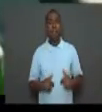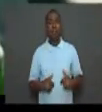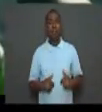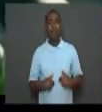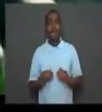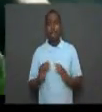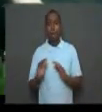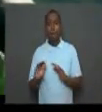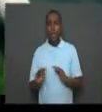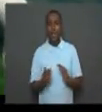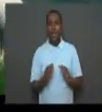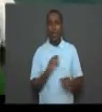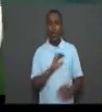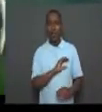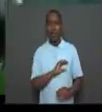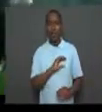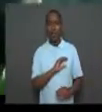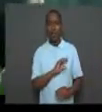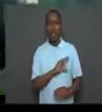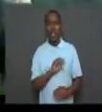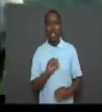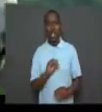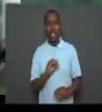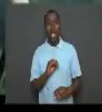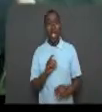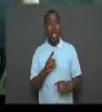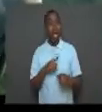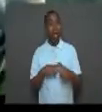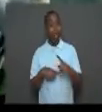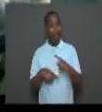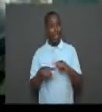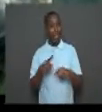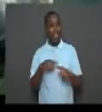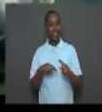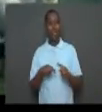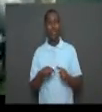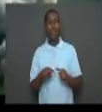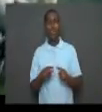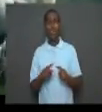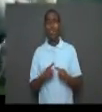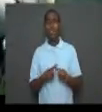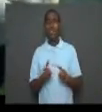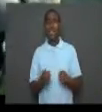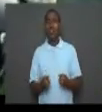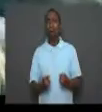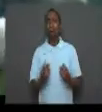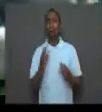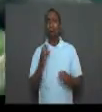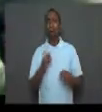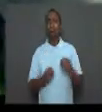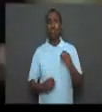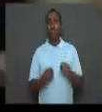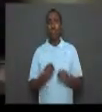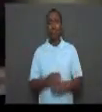patterns, behaviors, and evolution of so many different kinds of